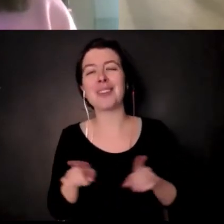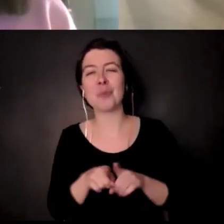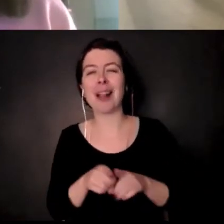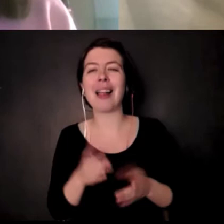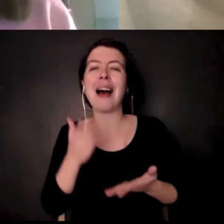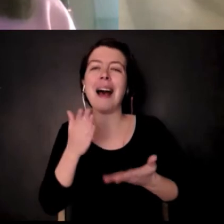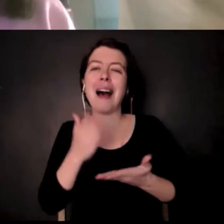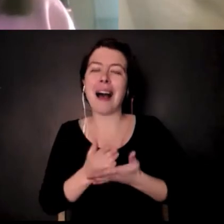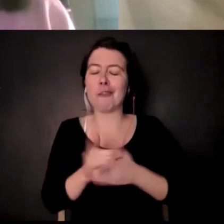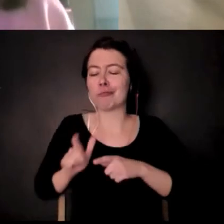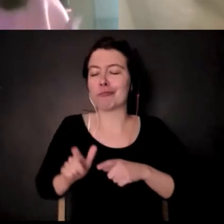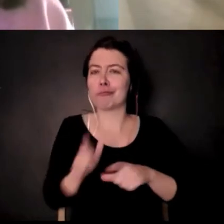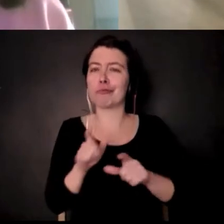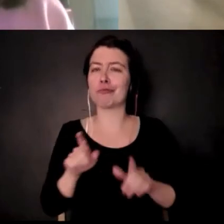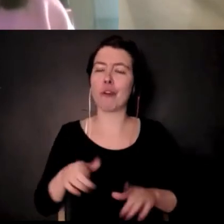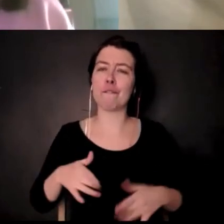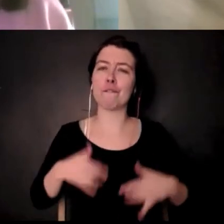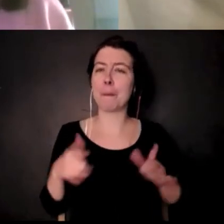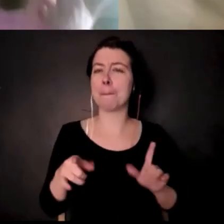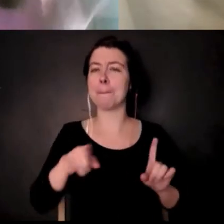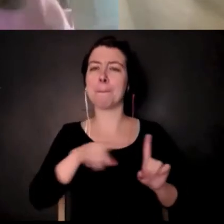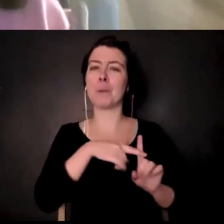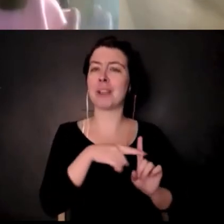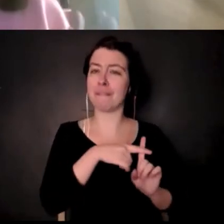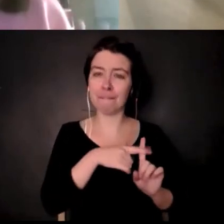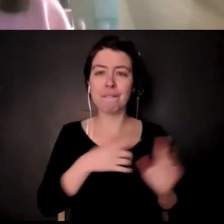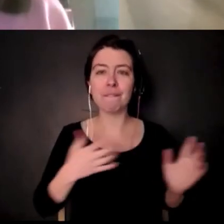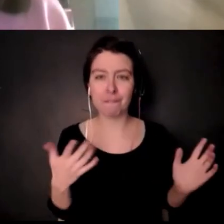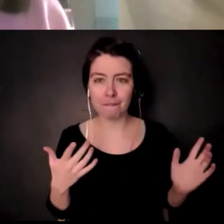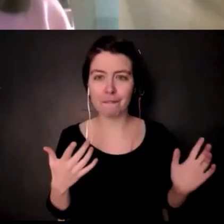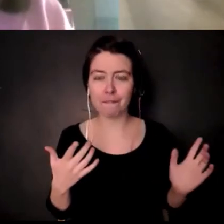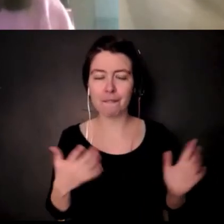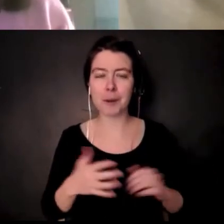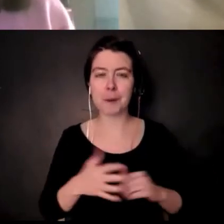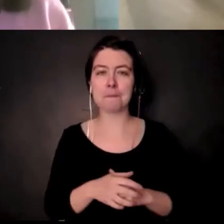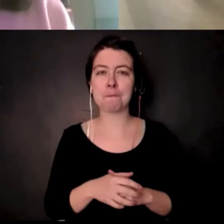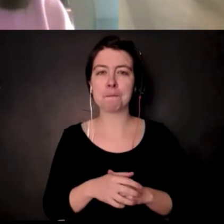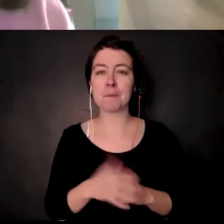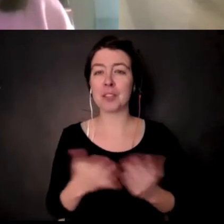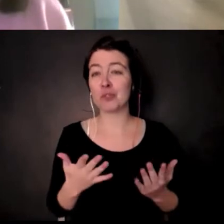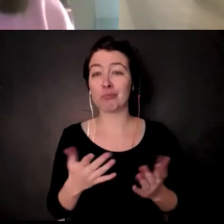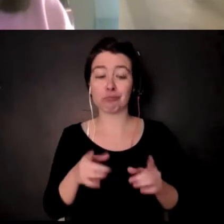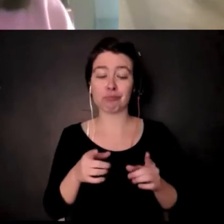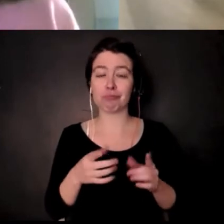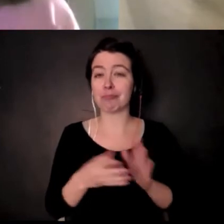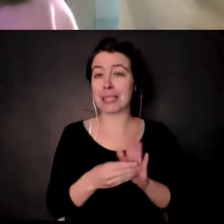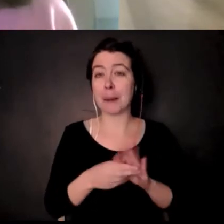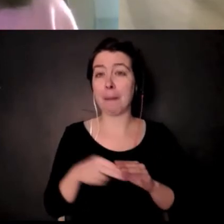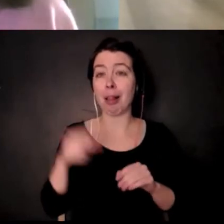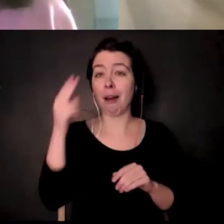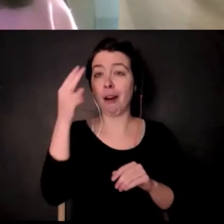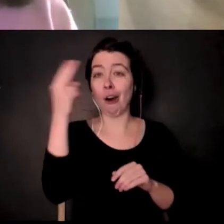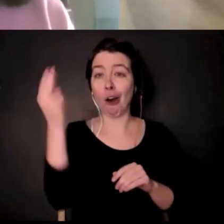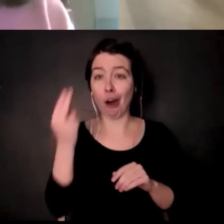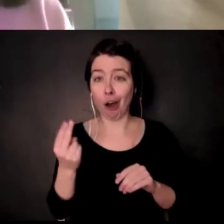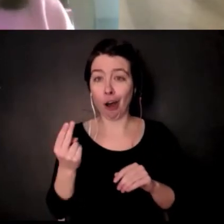now that the structures, the art structures in particular, infrastructures, have not, you know, they haven't served